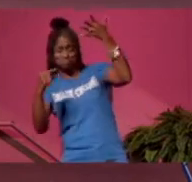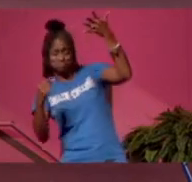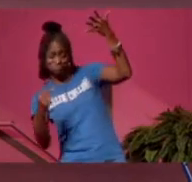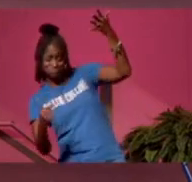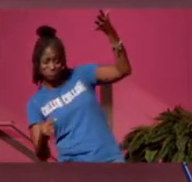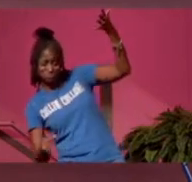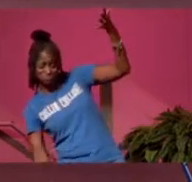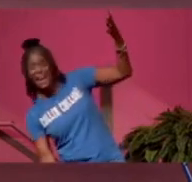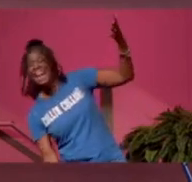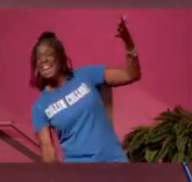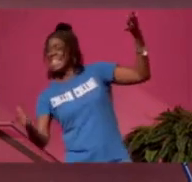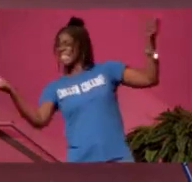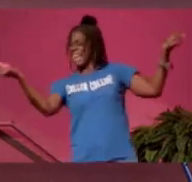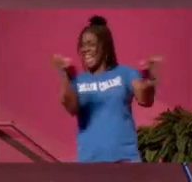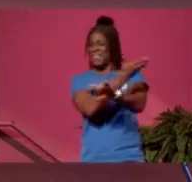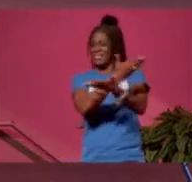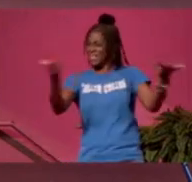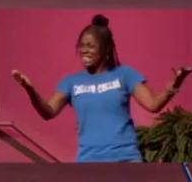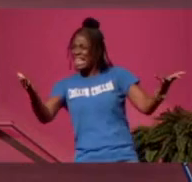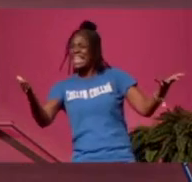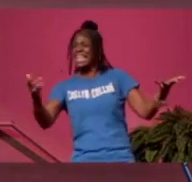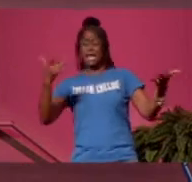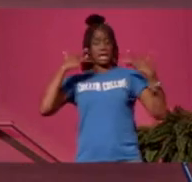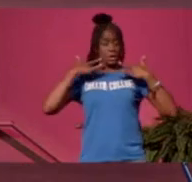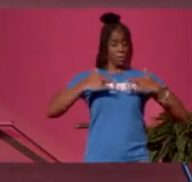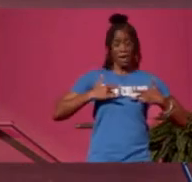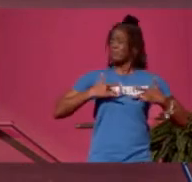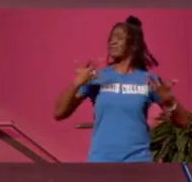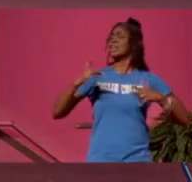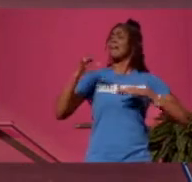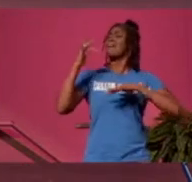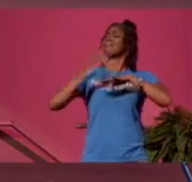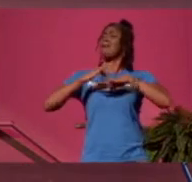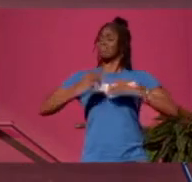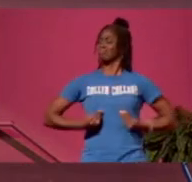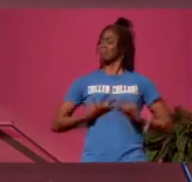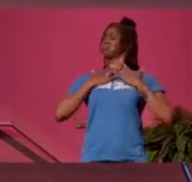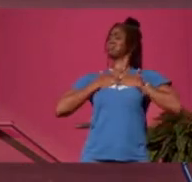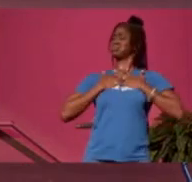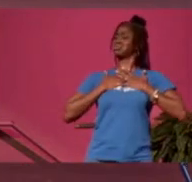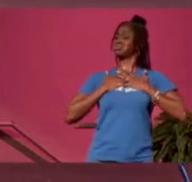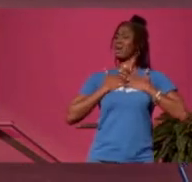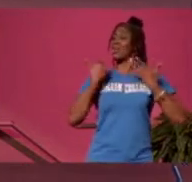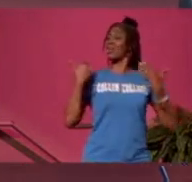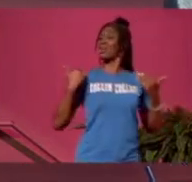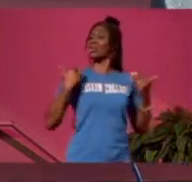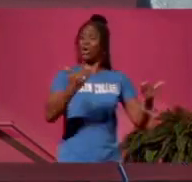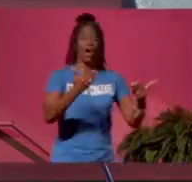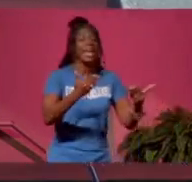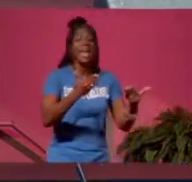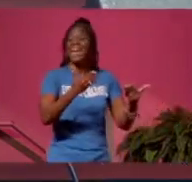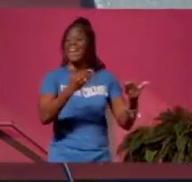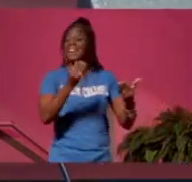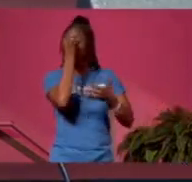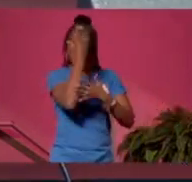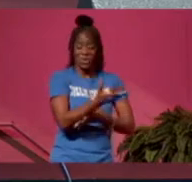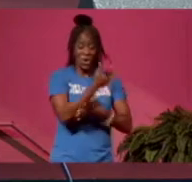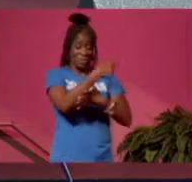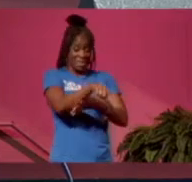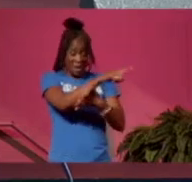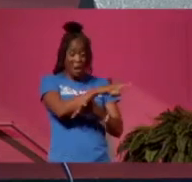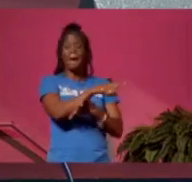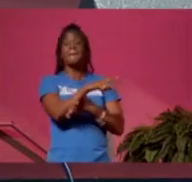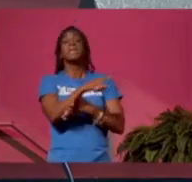a demon buster, a depression defeater. They need to know that one day when I